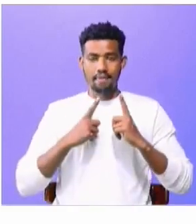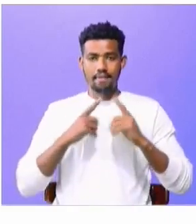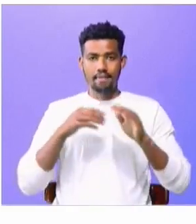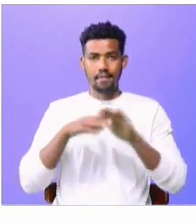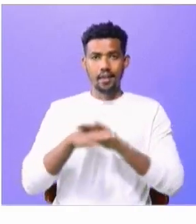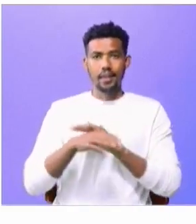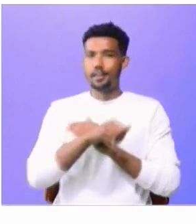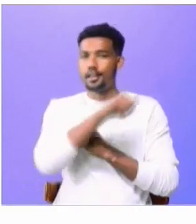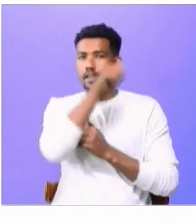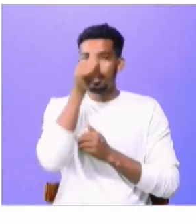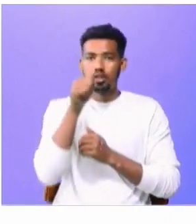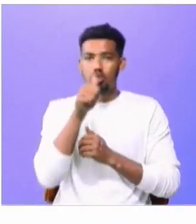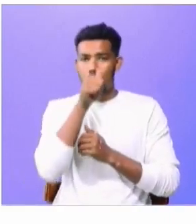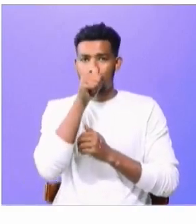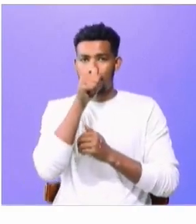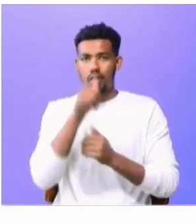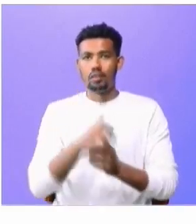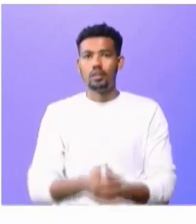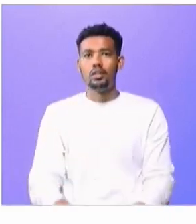Ethiopia.